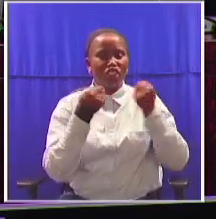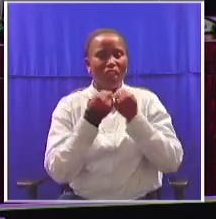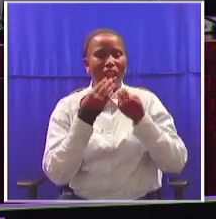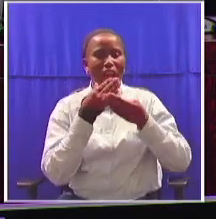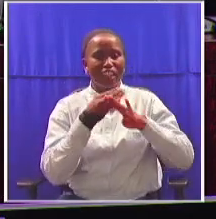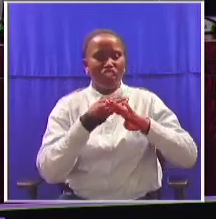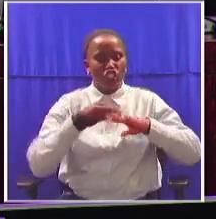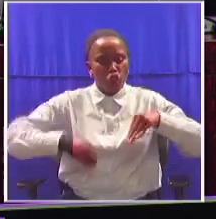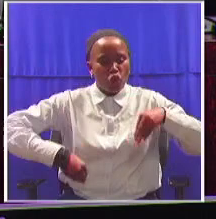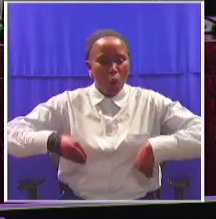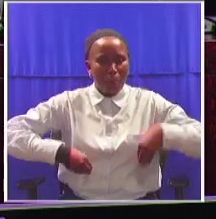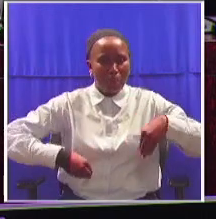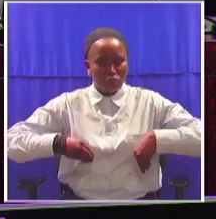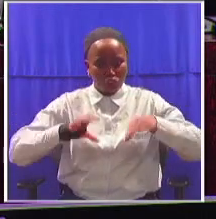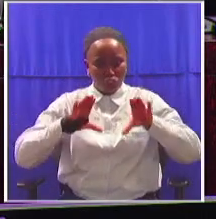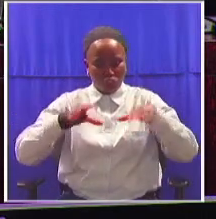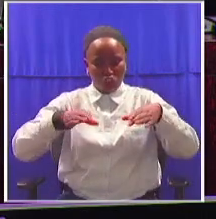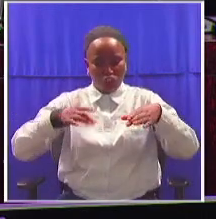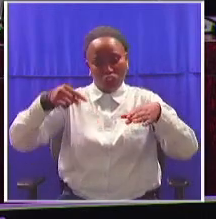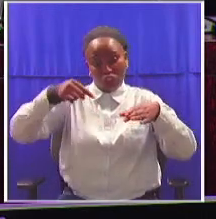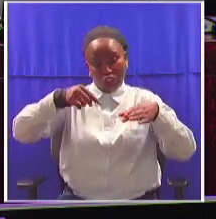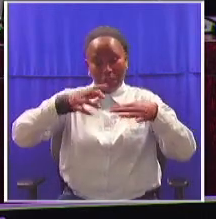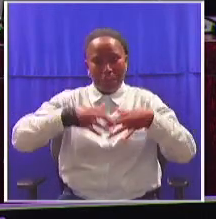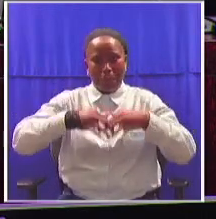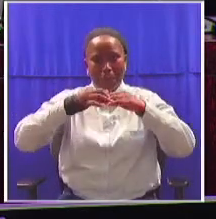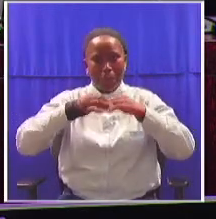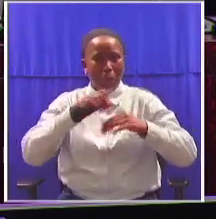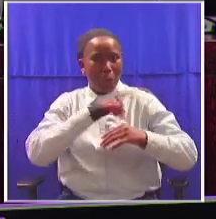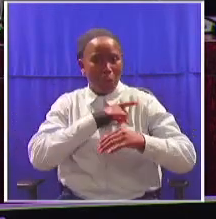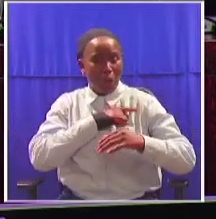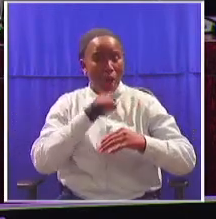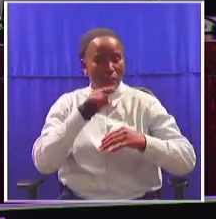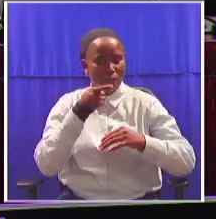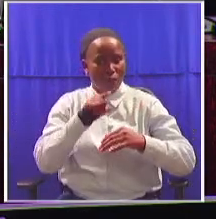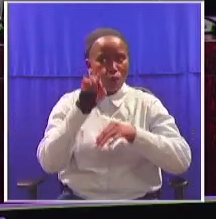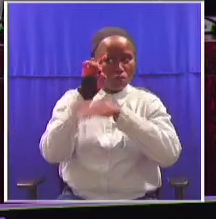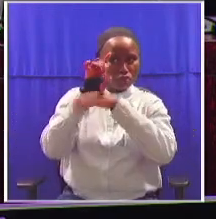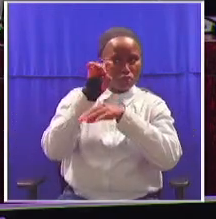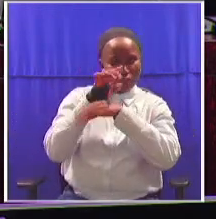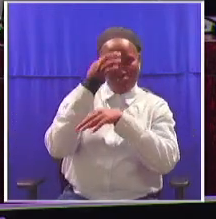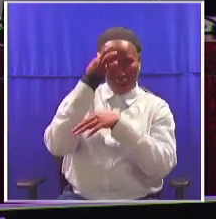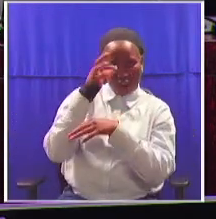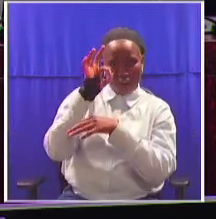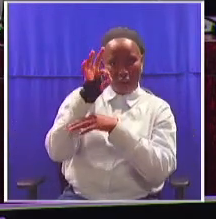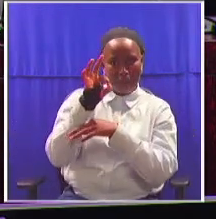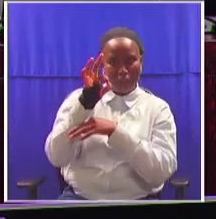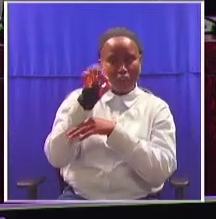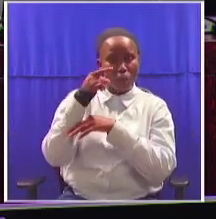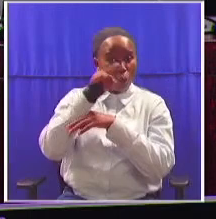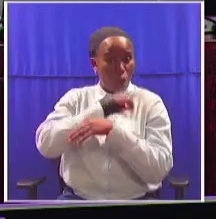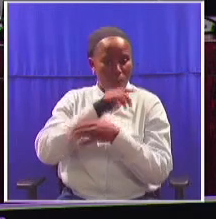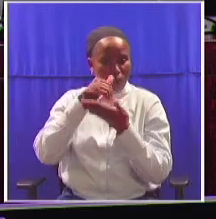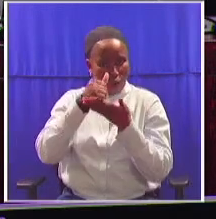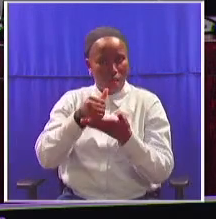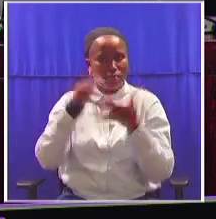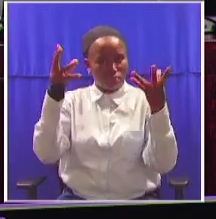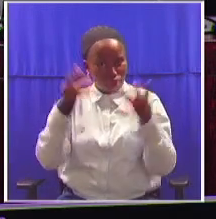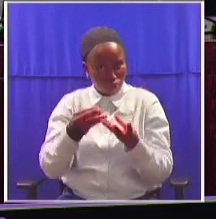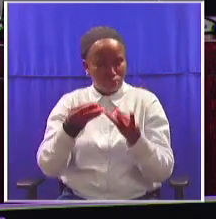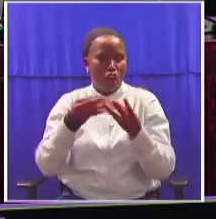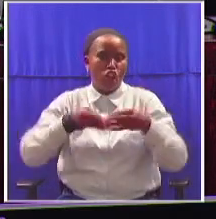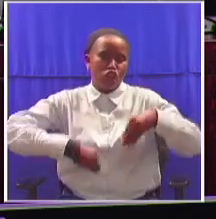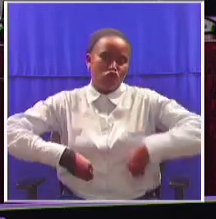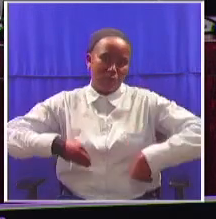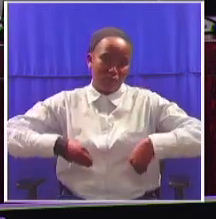Council that was set up to advise government on society-wide fight against corruption has been very